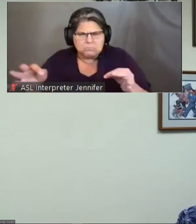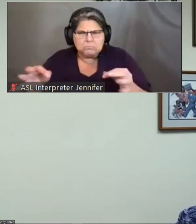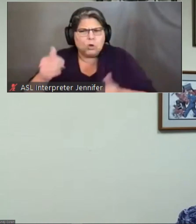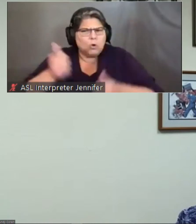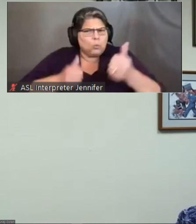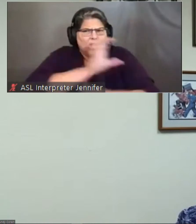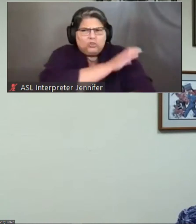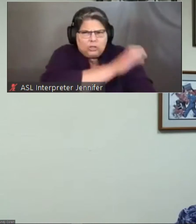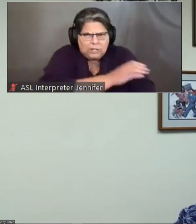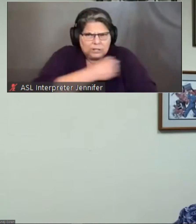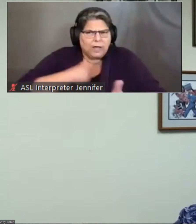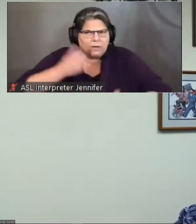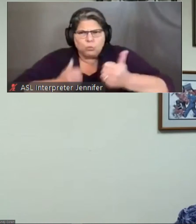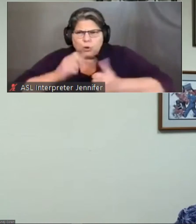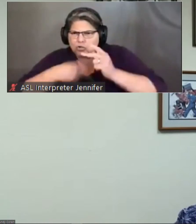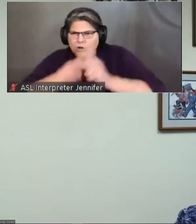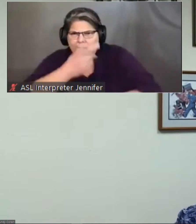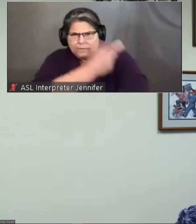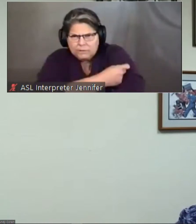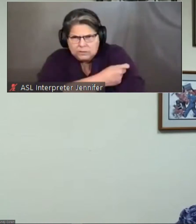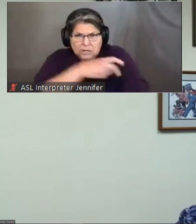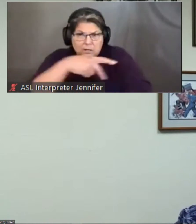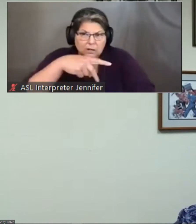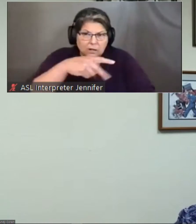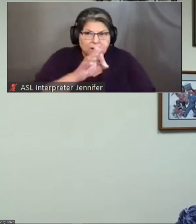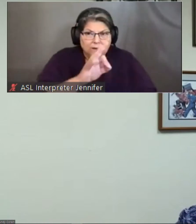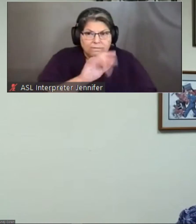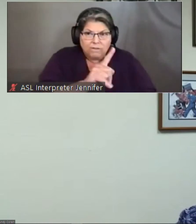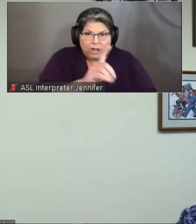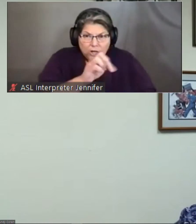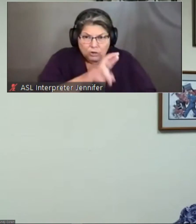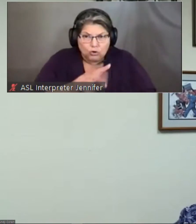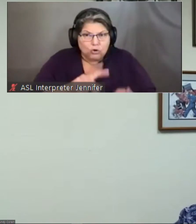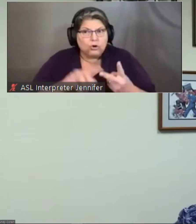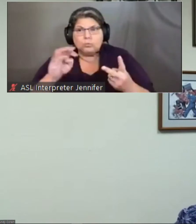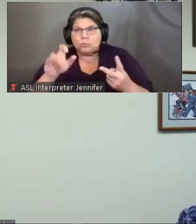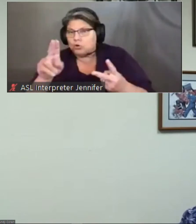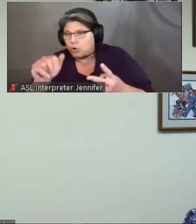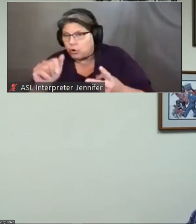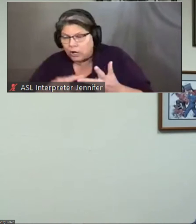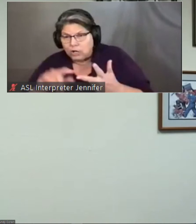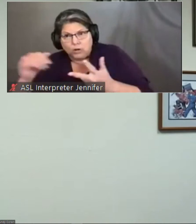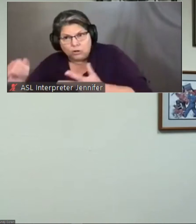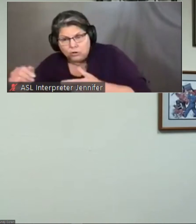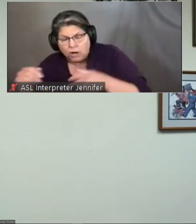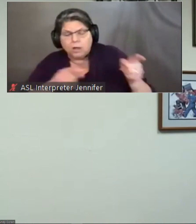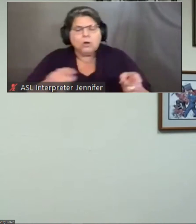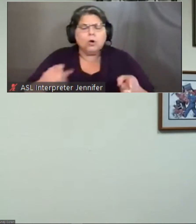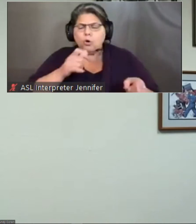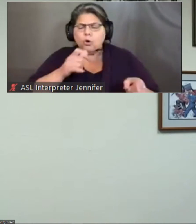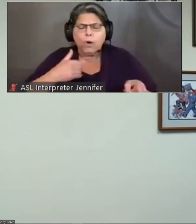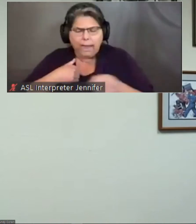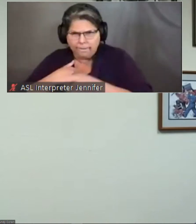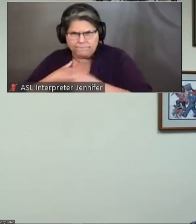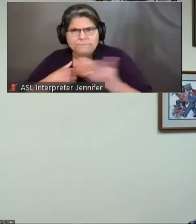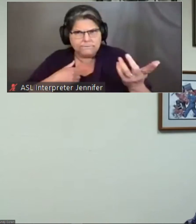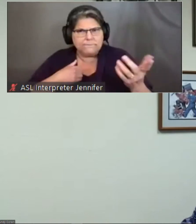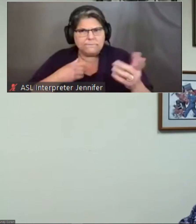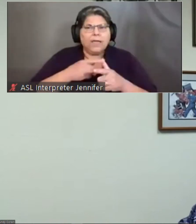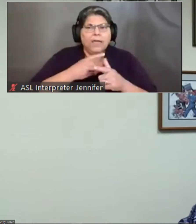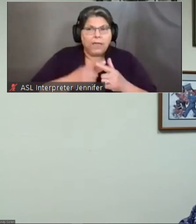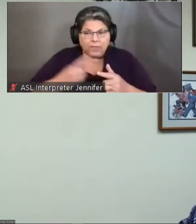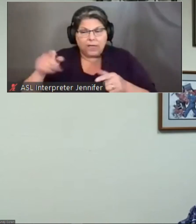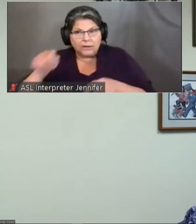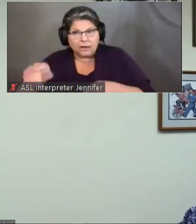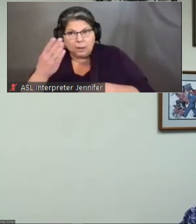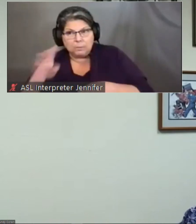vaccines available now and sign up for it. And once they're registered, the beginning of data collection begins.